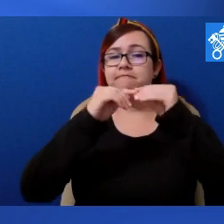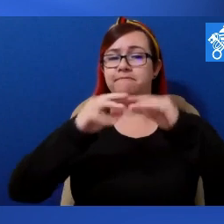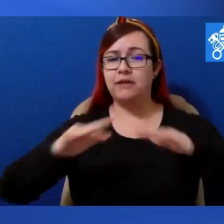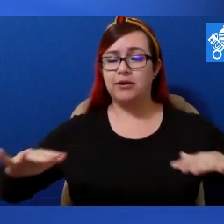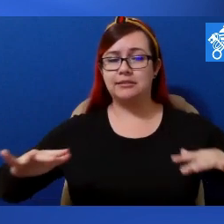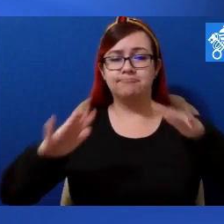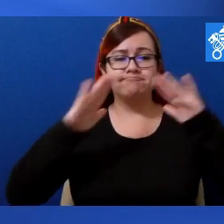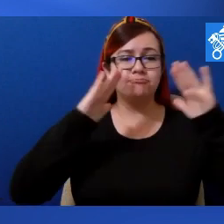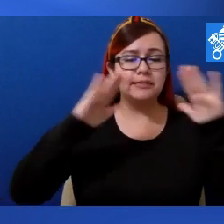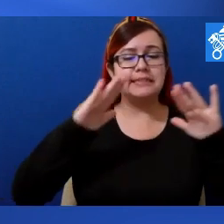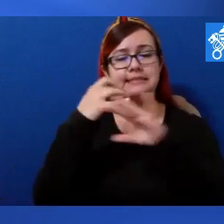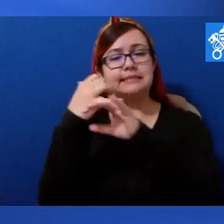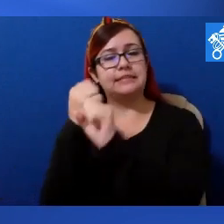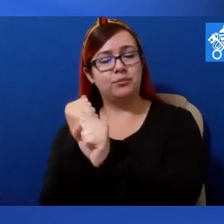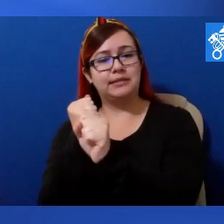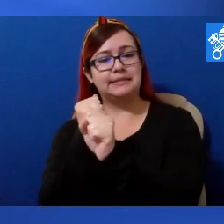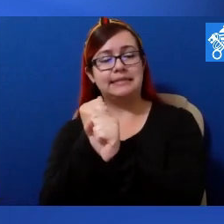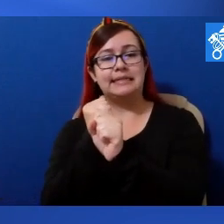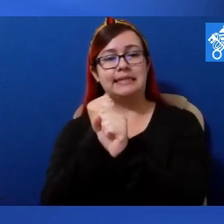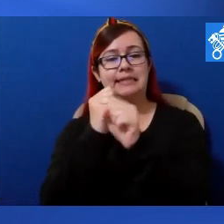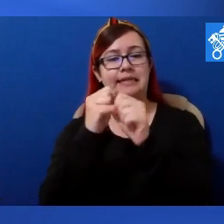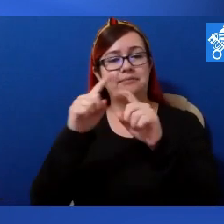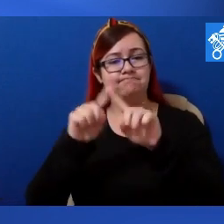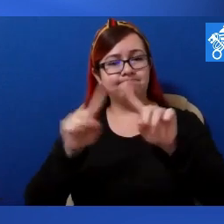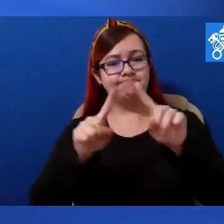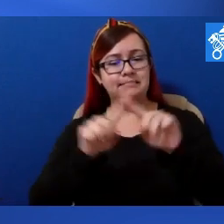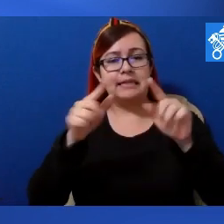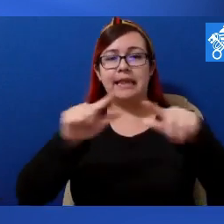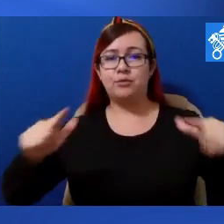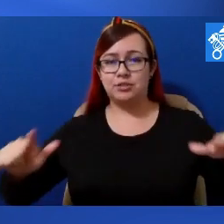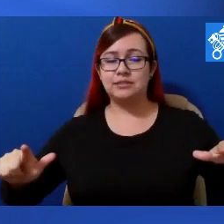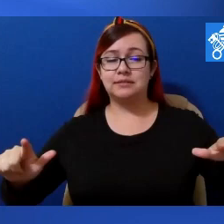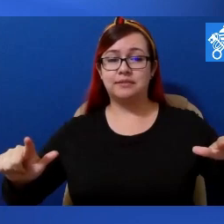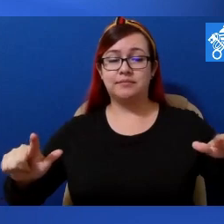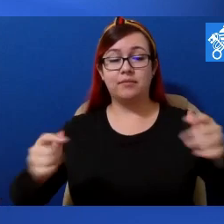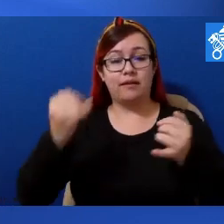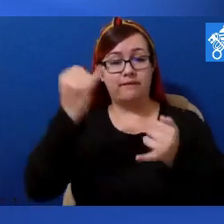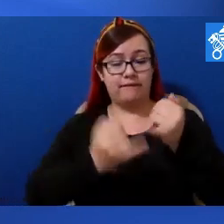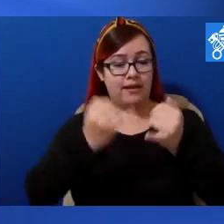service. I bless you from the bottom of my heart.